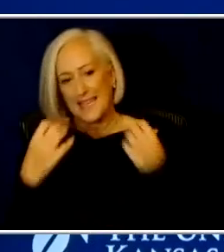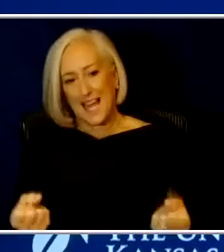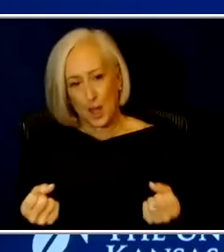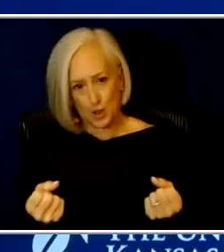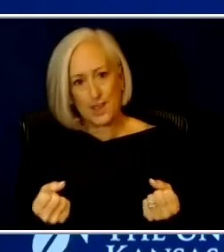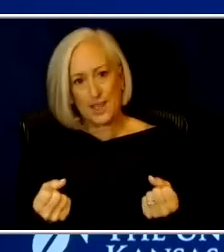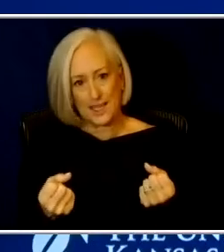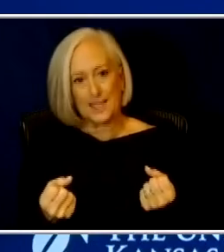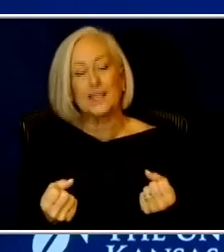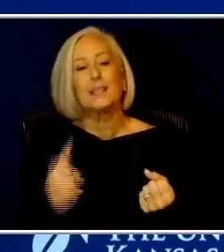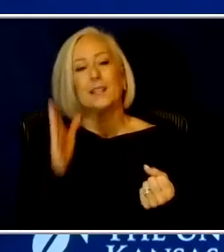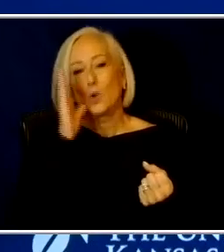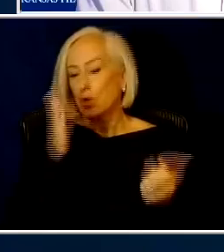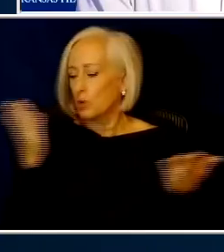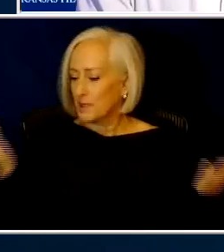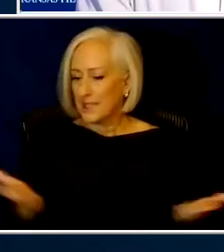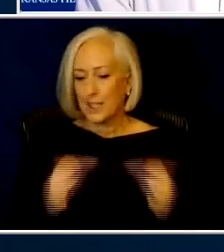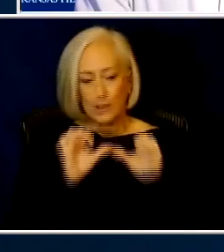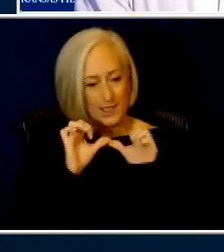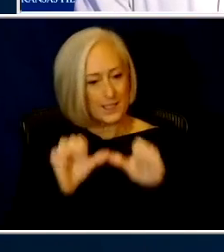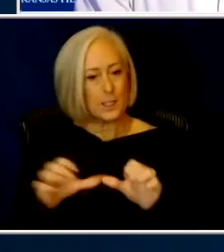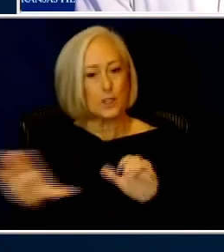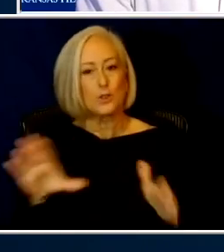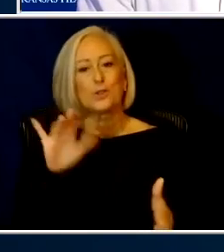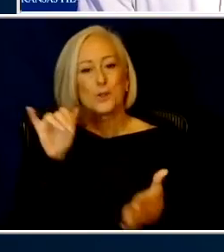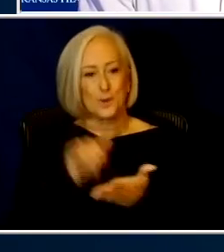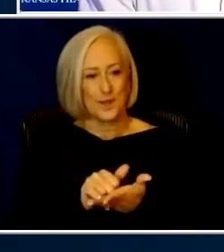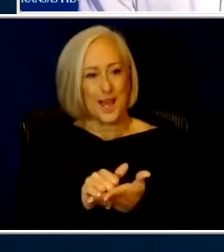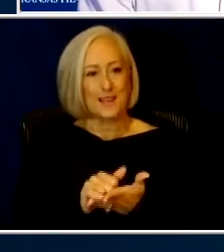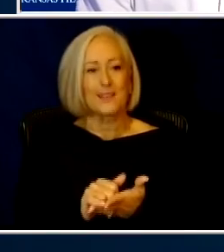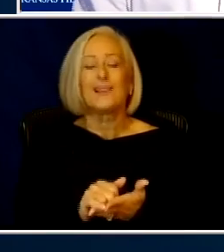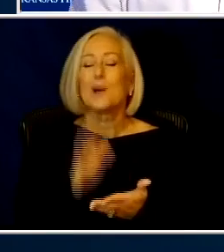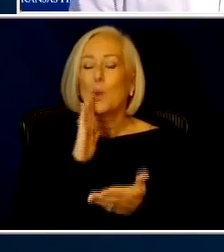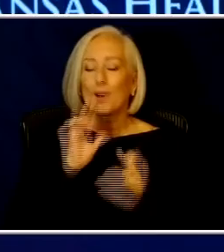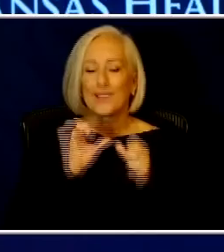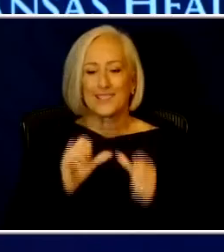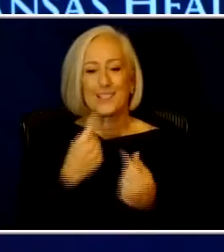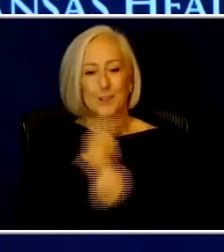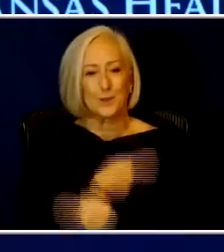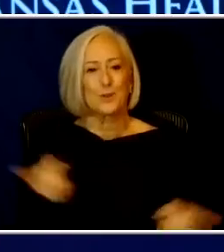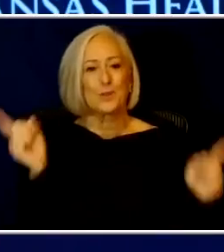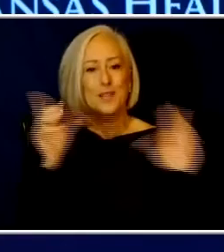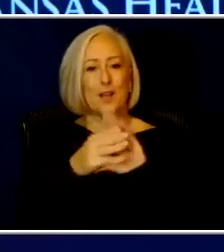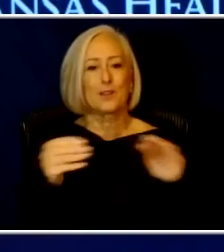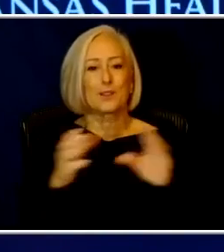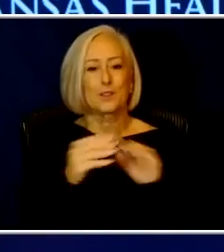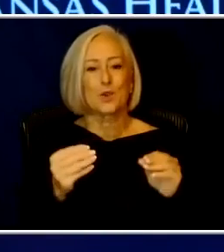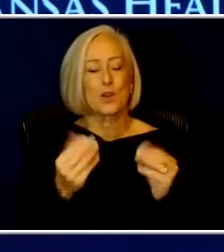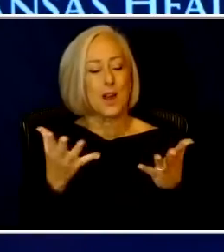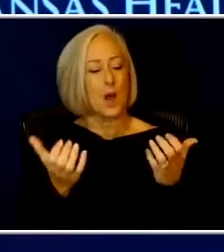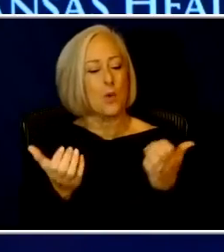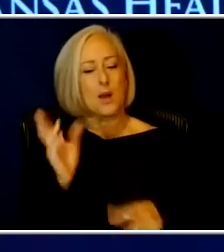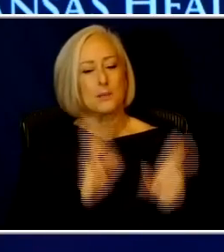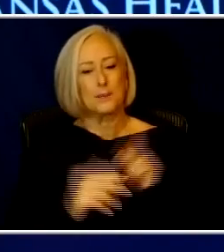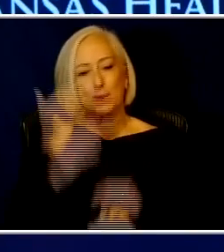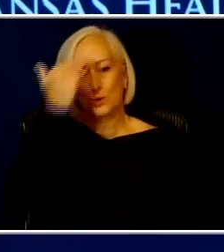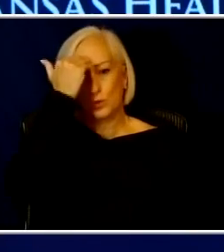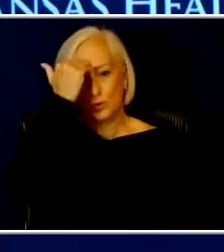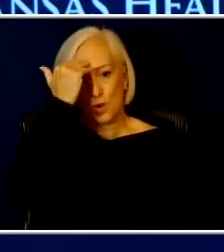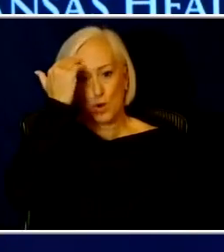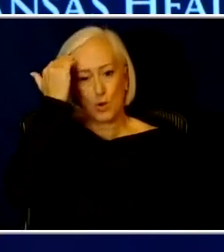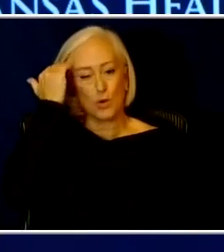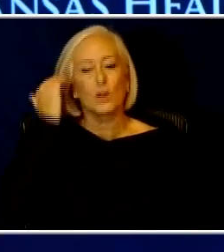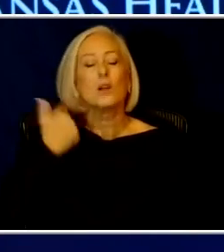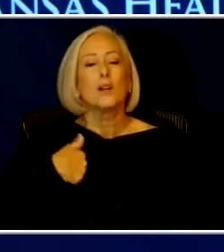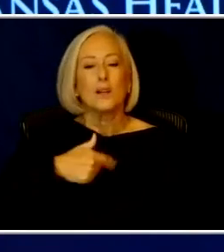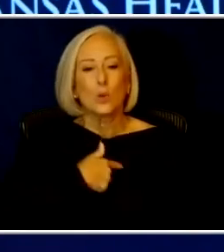we'll be here continuing to do that. Yeah, we'll keep telling the story, and here's what I want our folks to know. You know, we work the hardest at